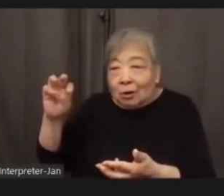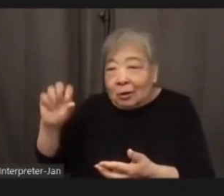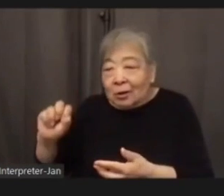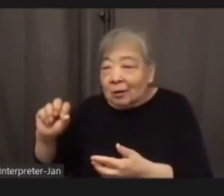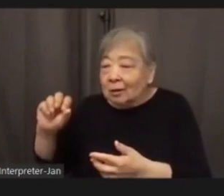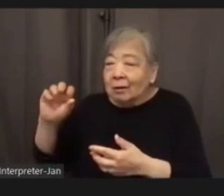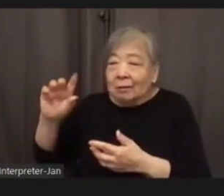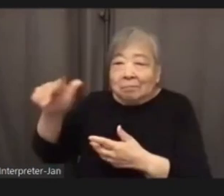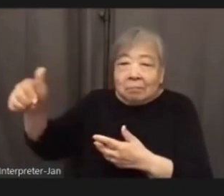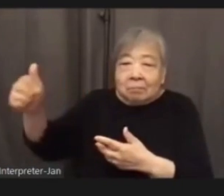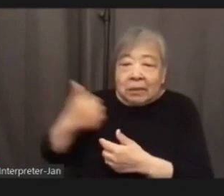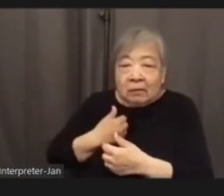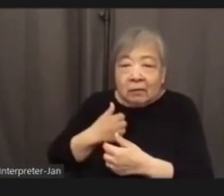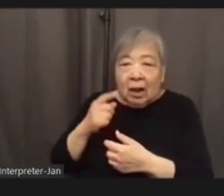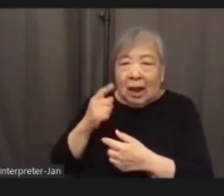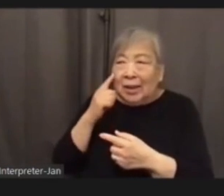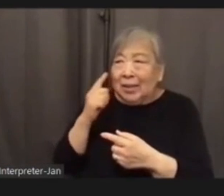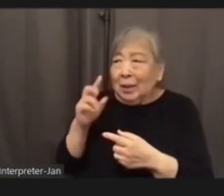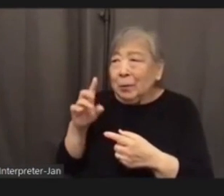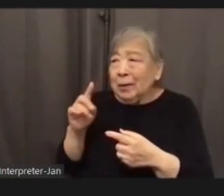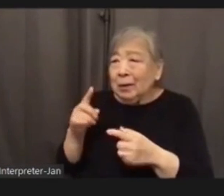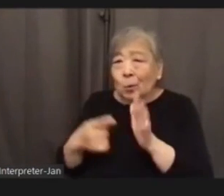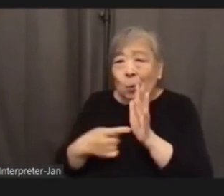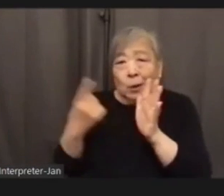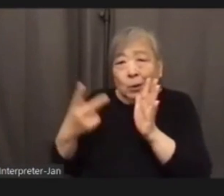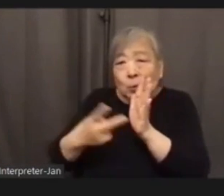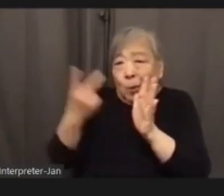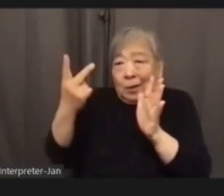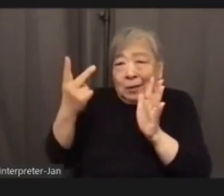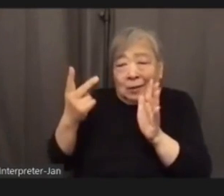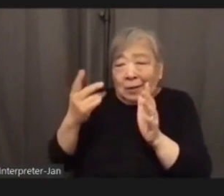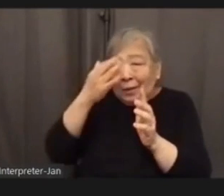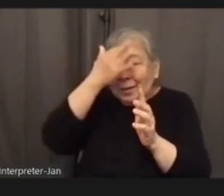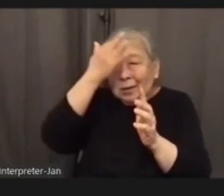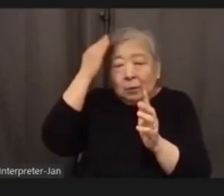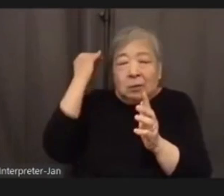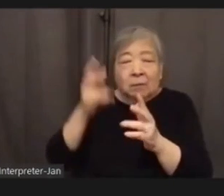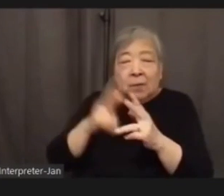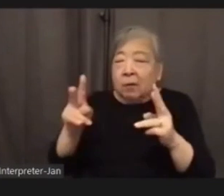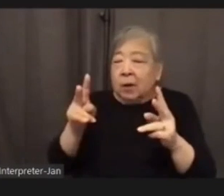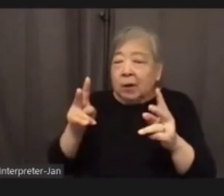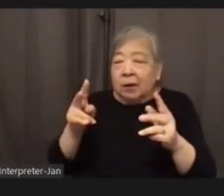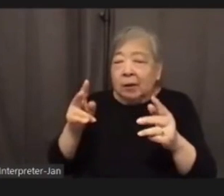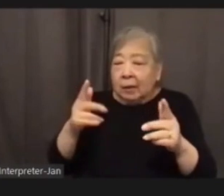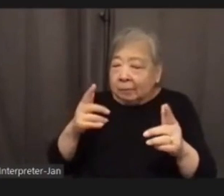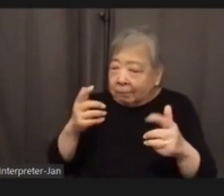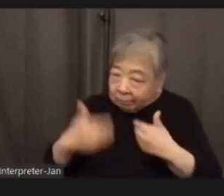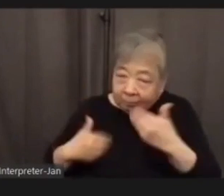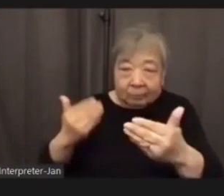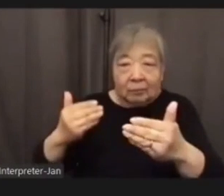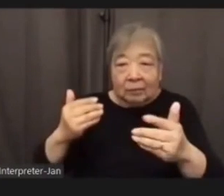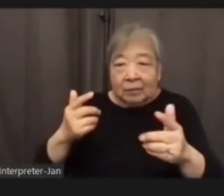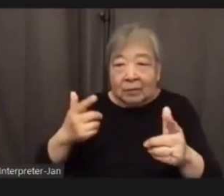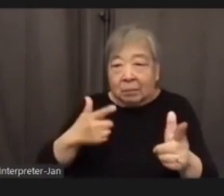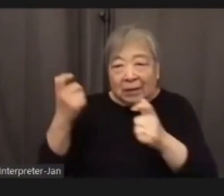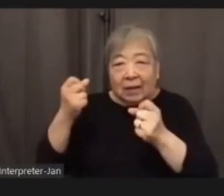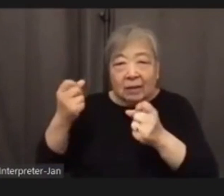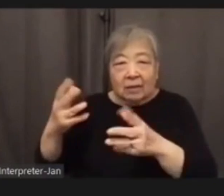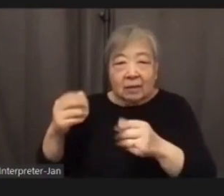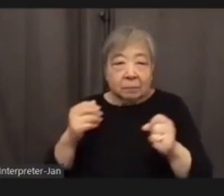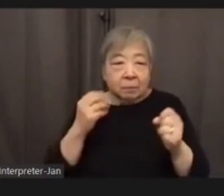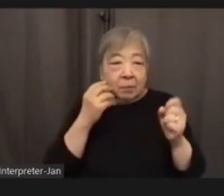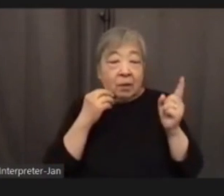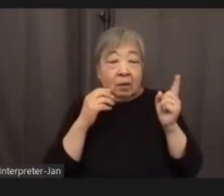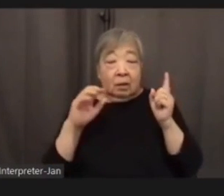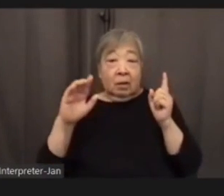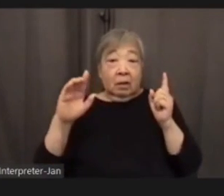did this song, I think we did it in one or two takes. So it's very spontaneous. Everyone, I should note that the beautiful liner notes